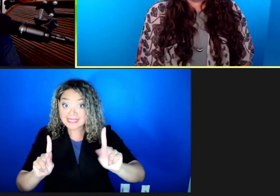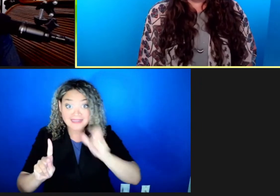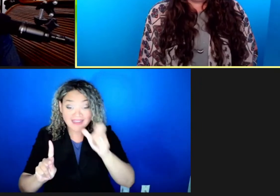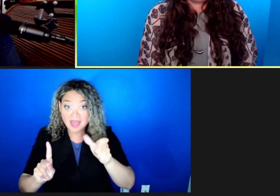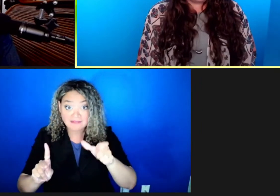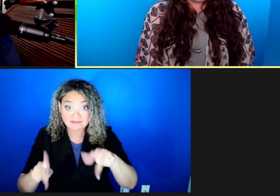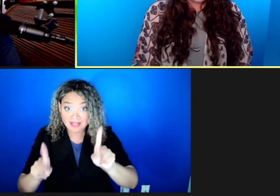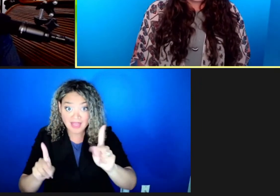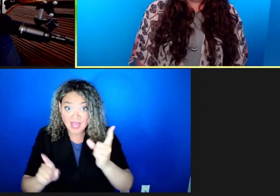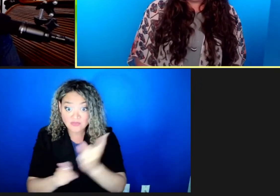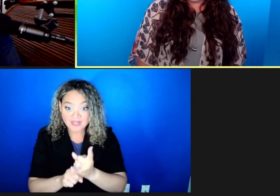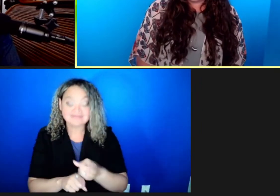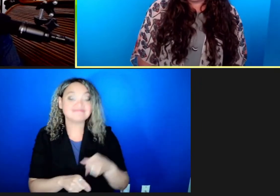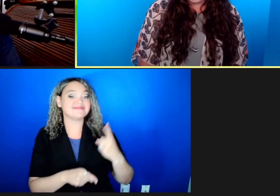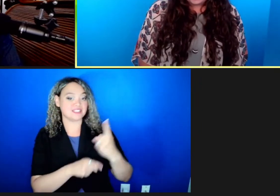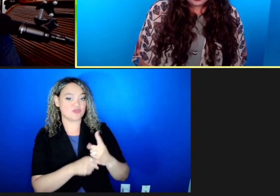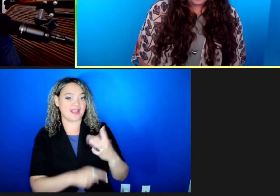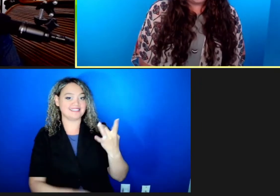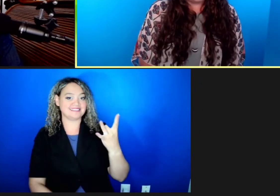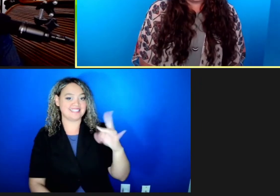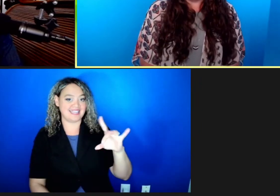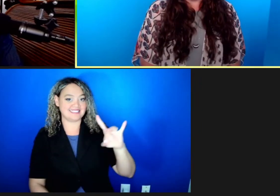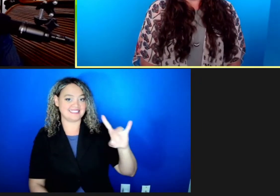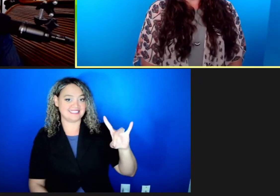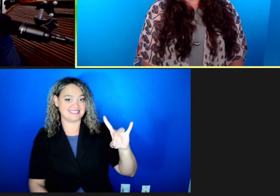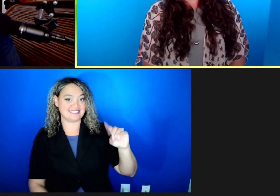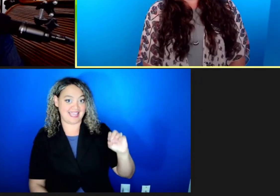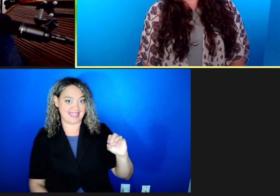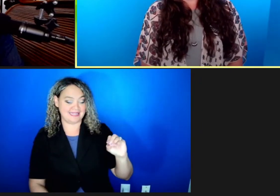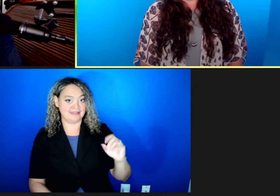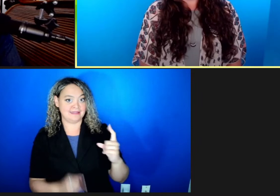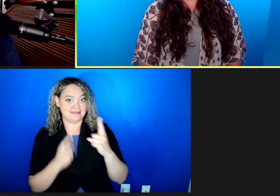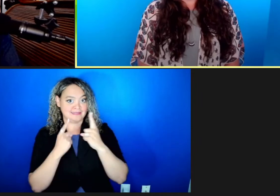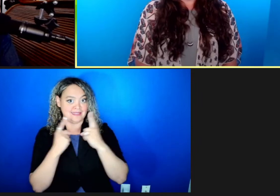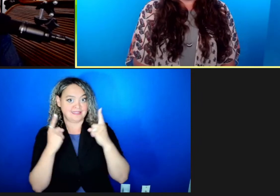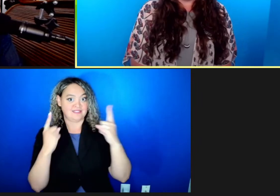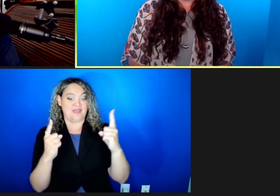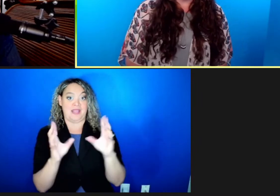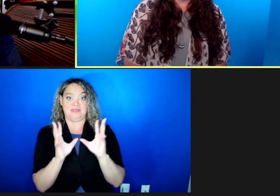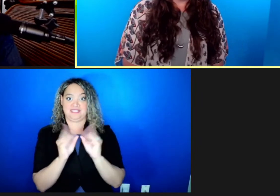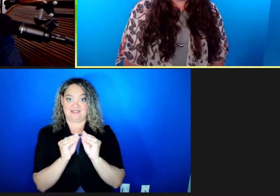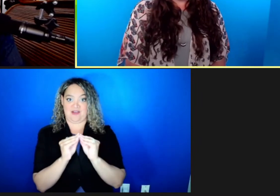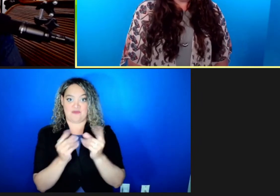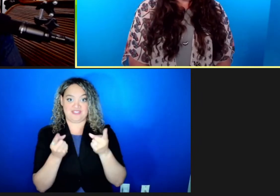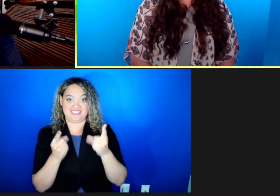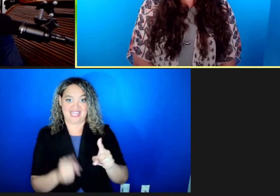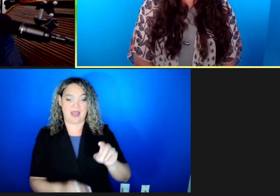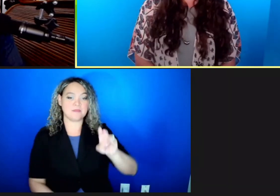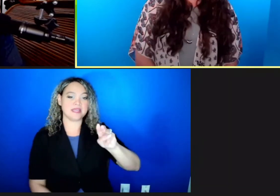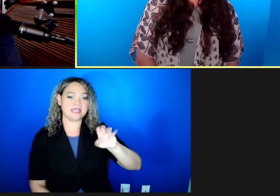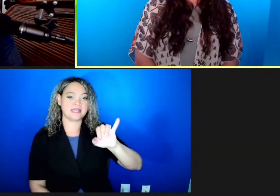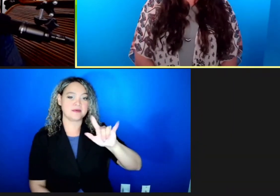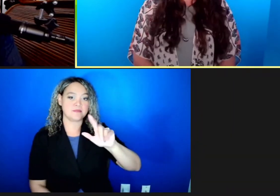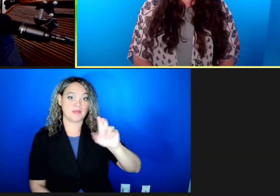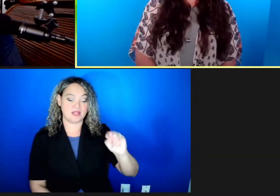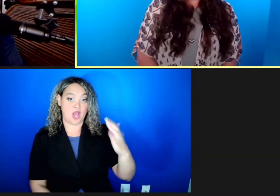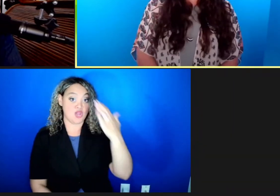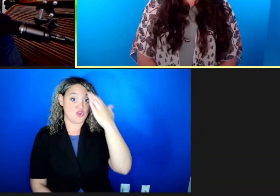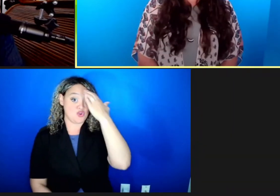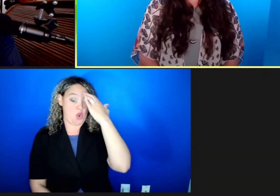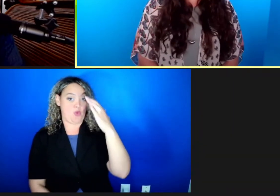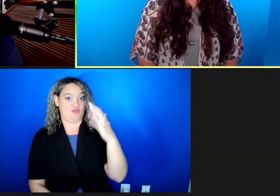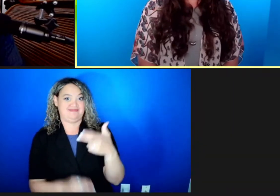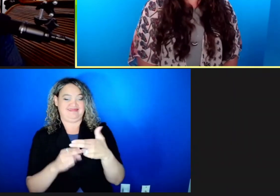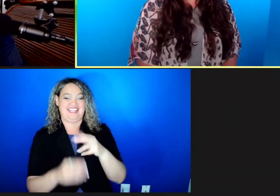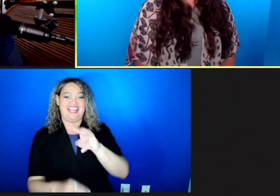correct. In 1880, there's a very famous conference that happened in Milan, known as the Milan